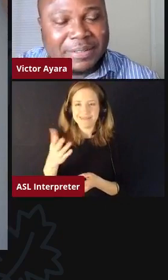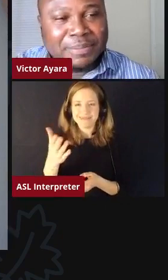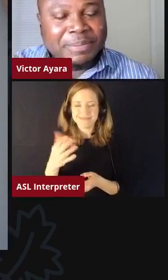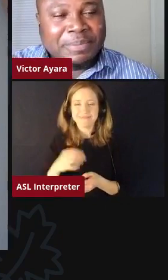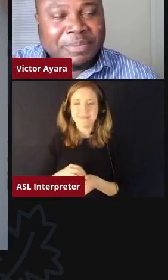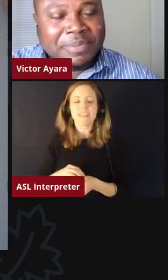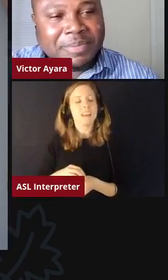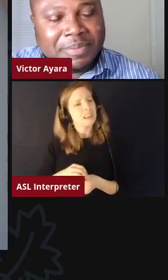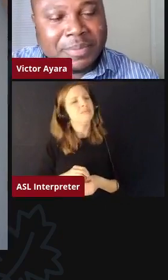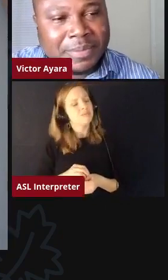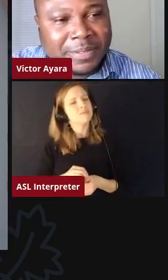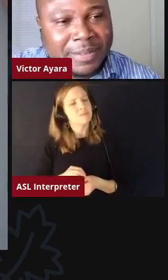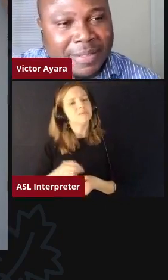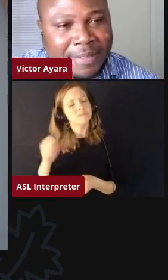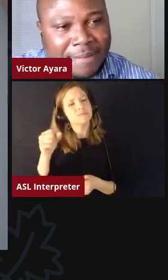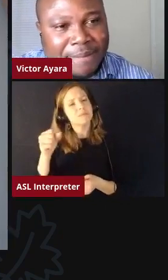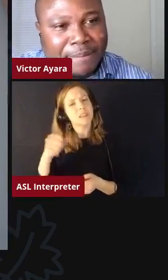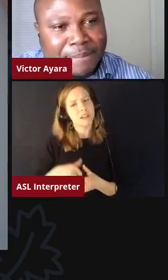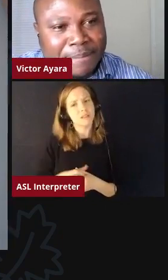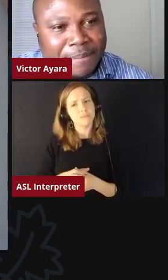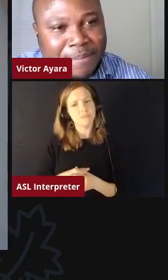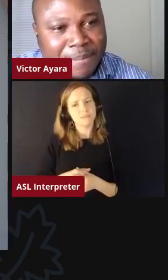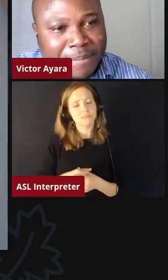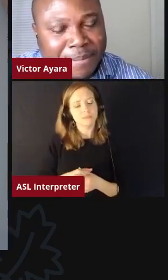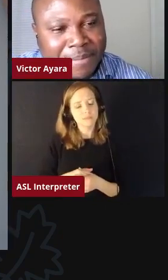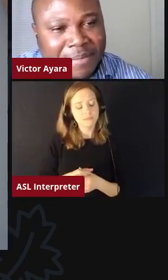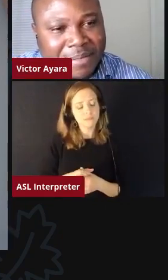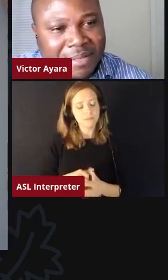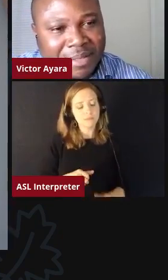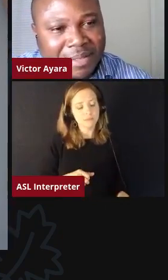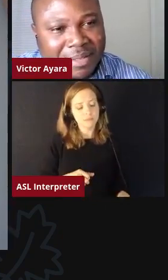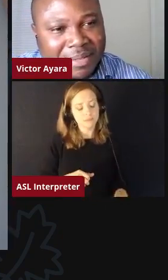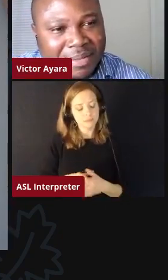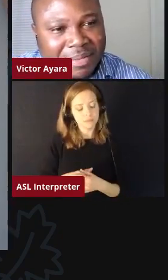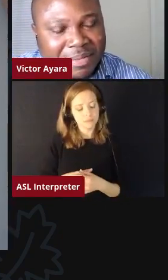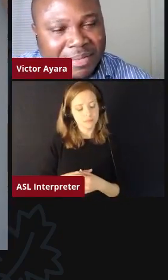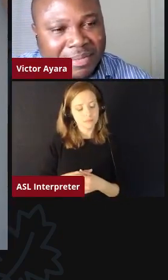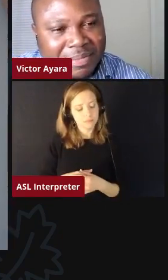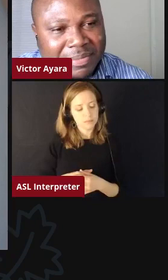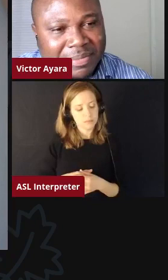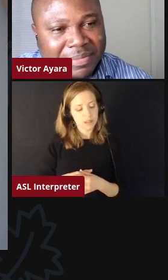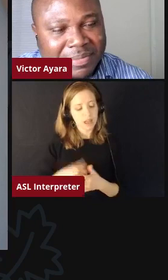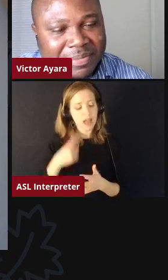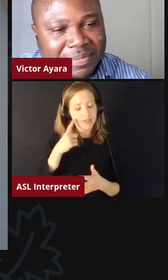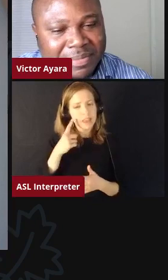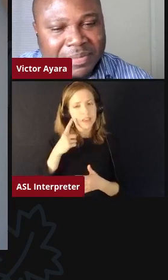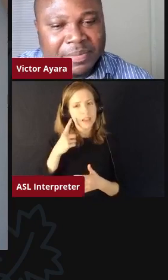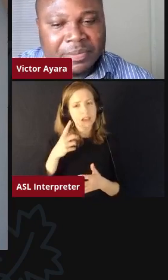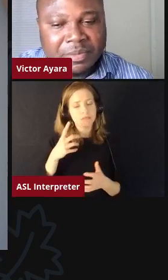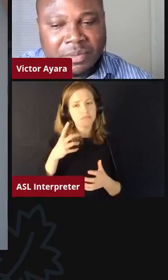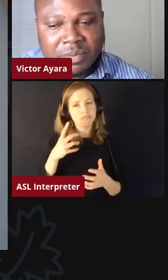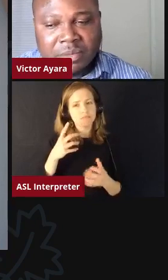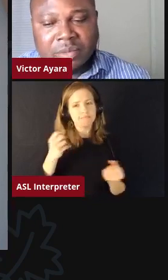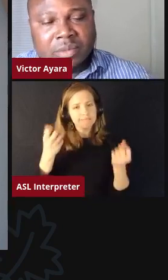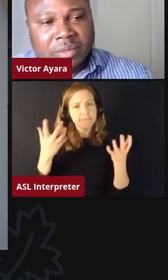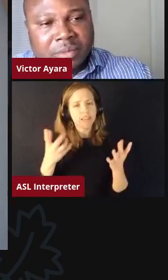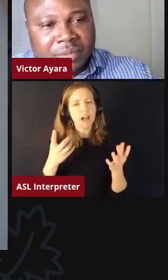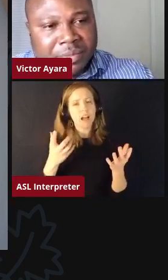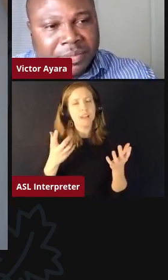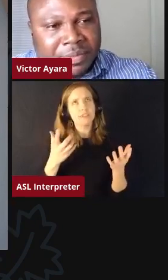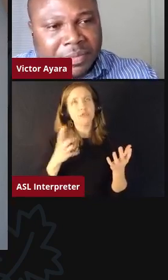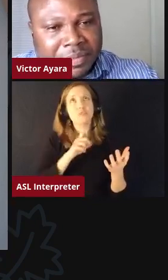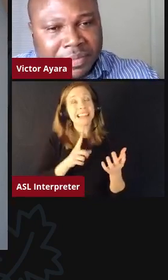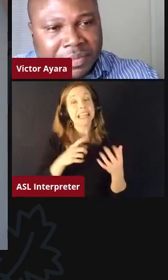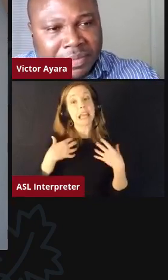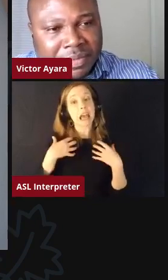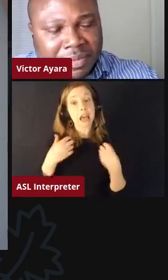that, again, it's, in a lot of ways, health disparities research is closer to